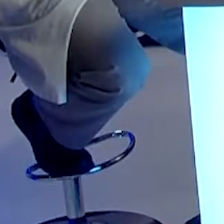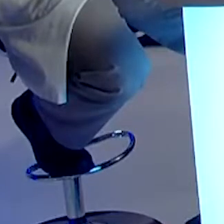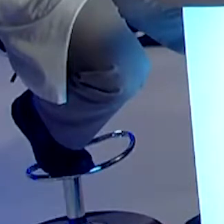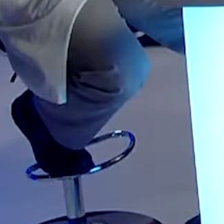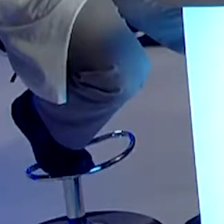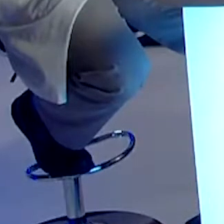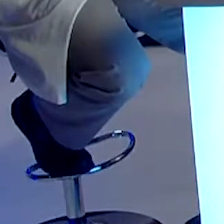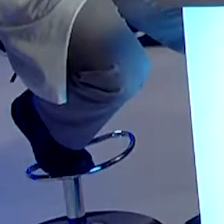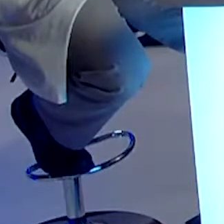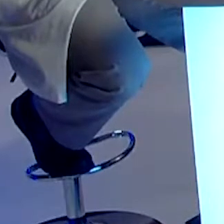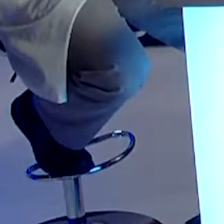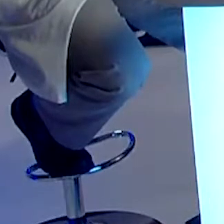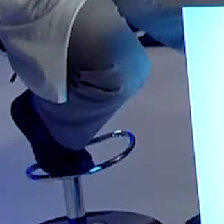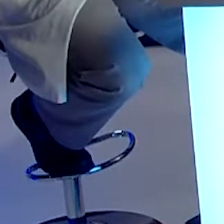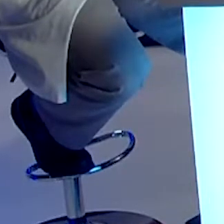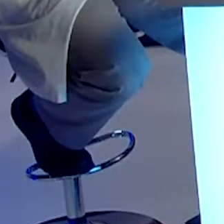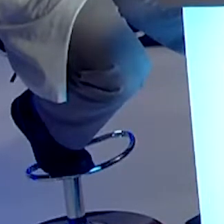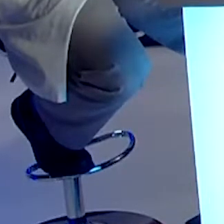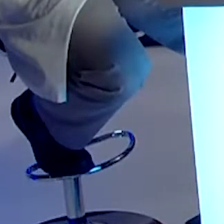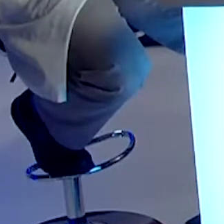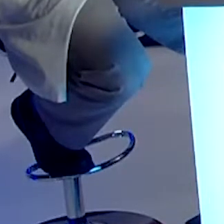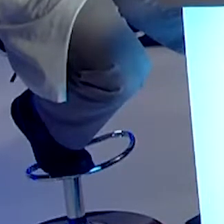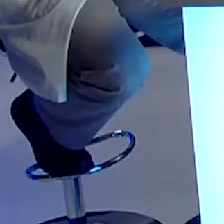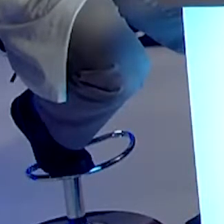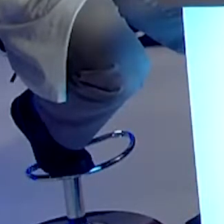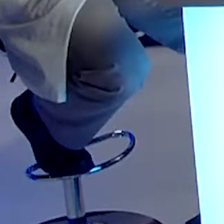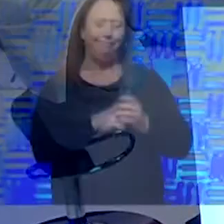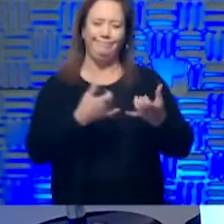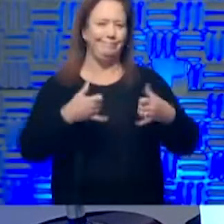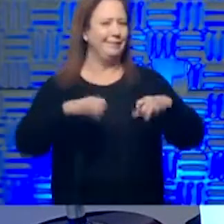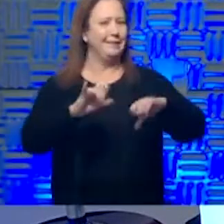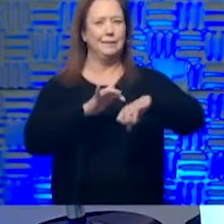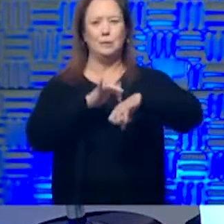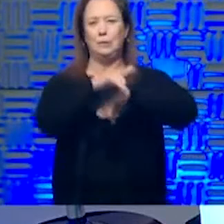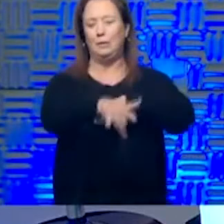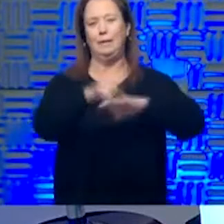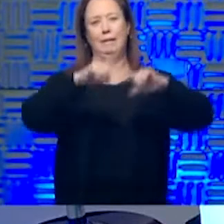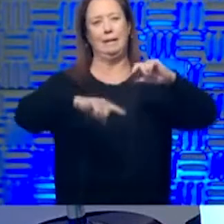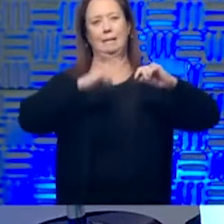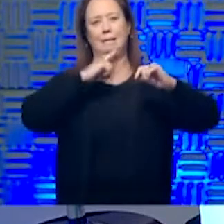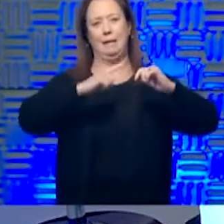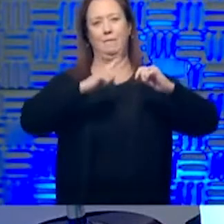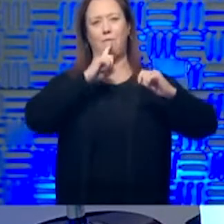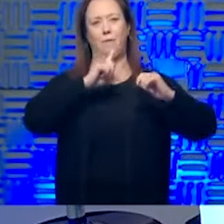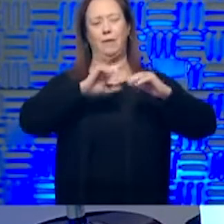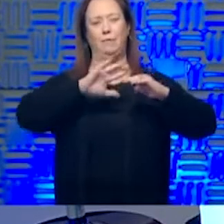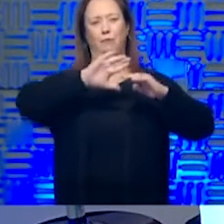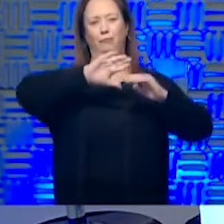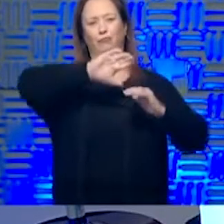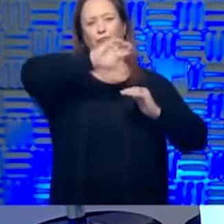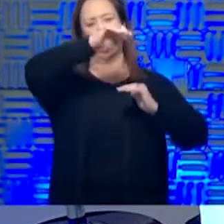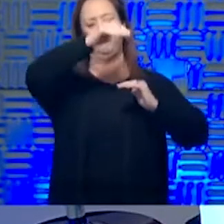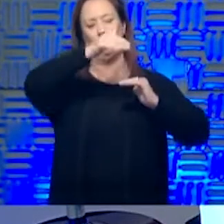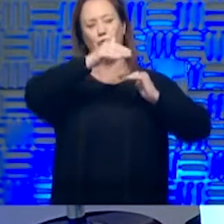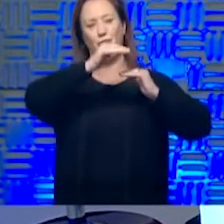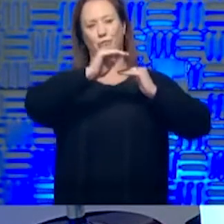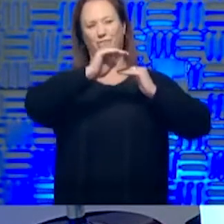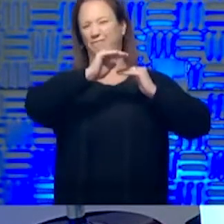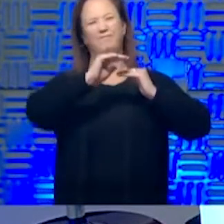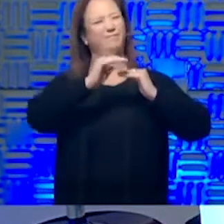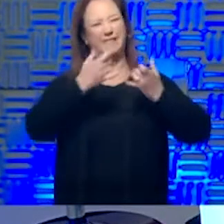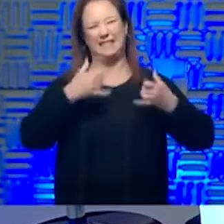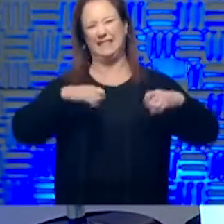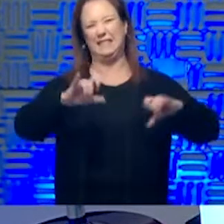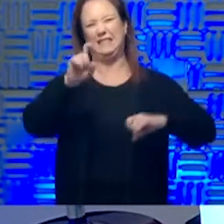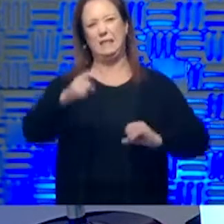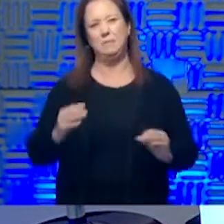early to say that? I would say that it is still too early to say if we are truly bending the curve. I think we still need some more